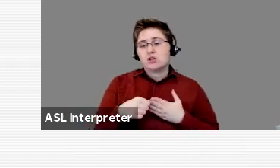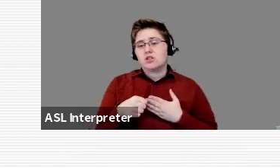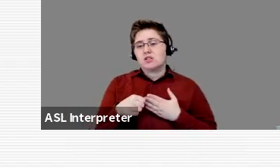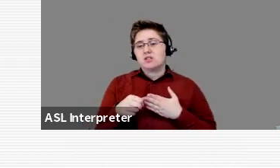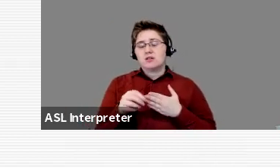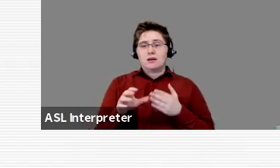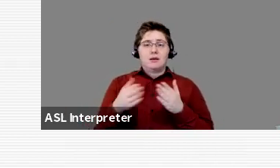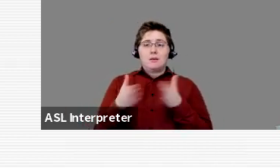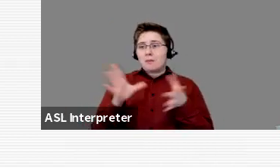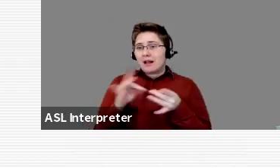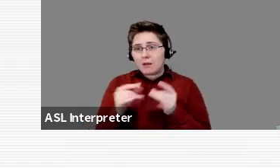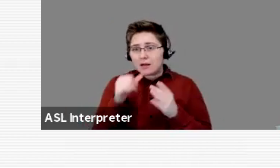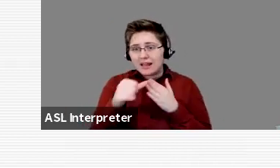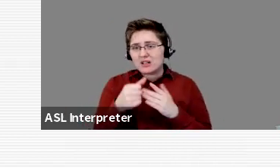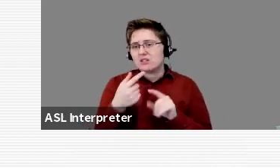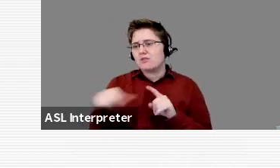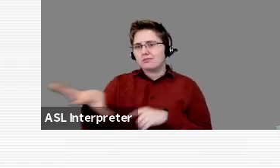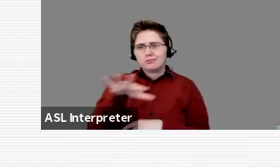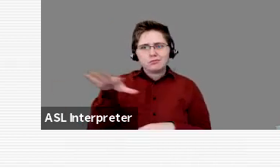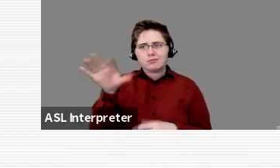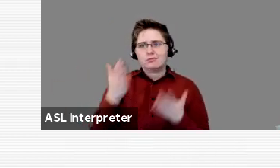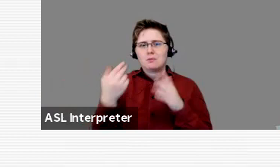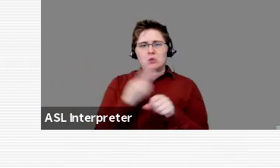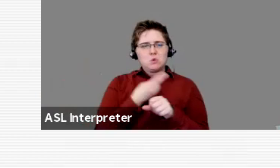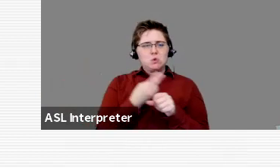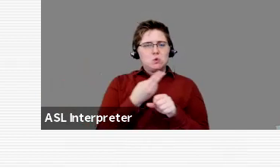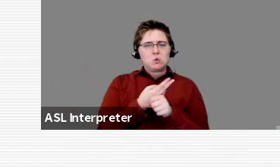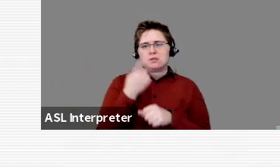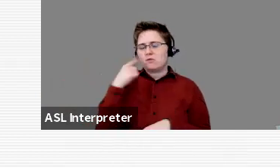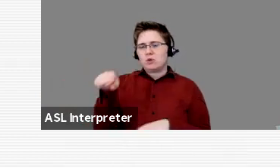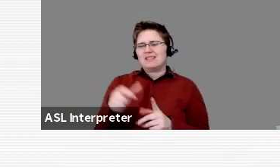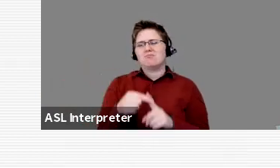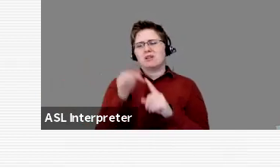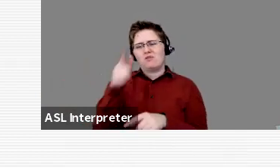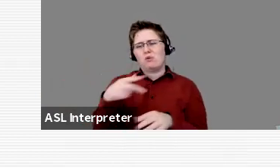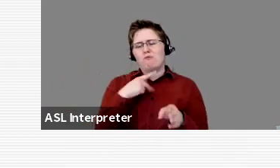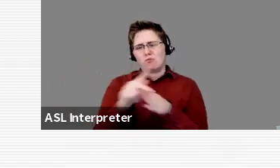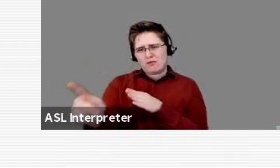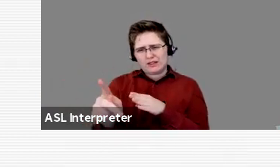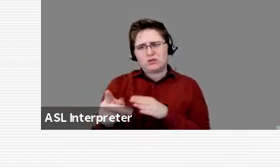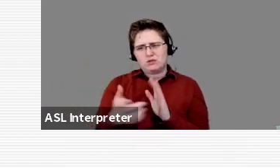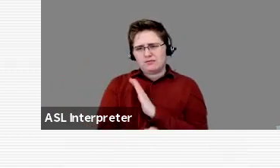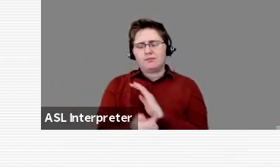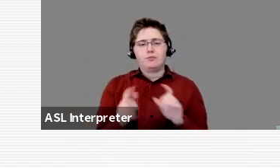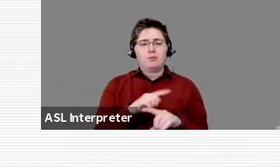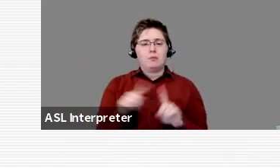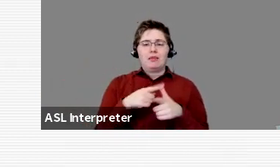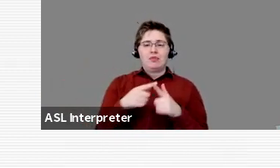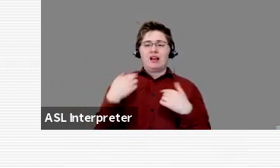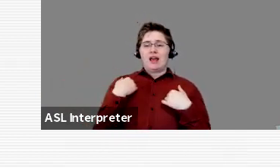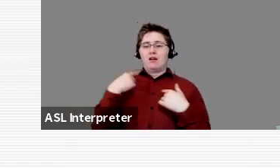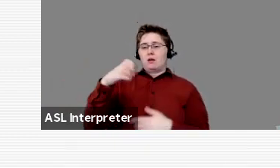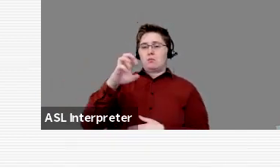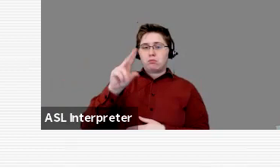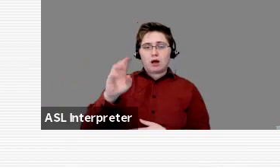public comment letters, things like that have come out that might be useful for you, especially if you're in a professional capacity. But then we have the pod mapping